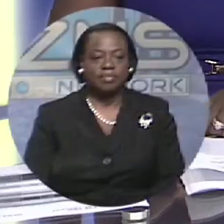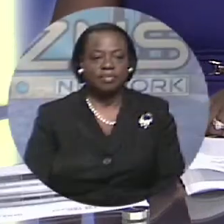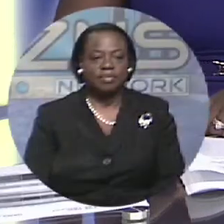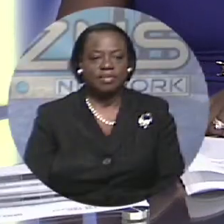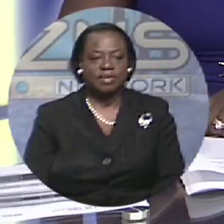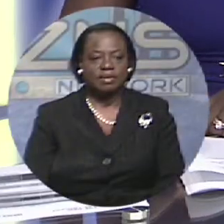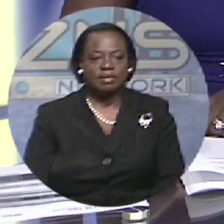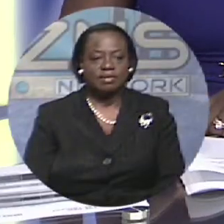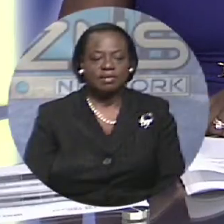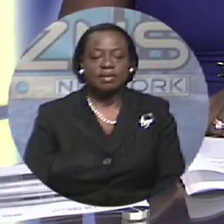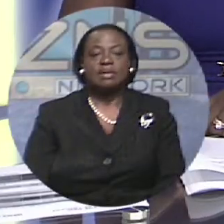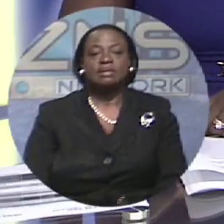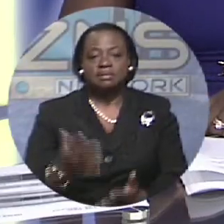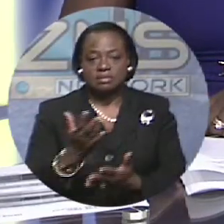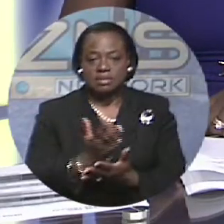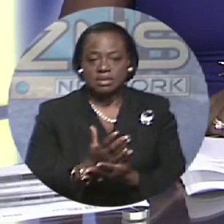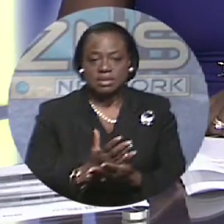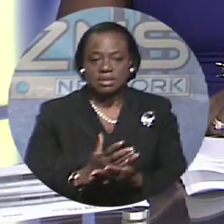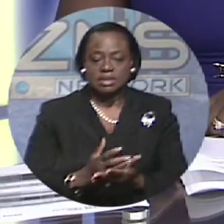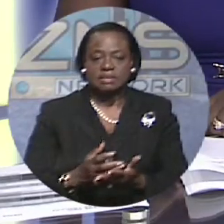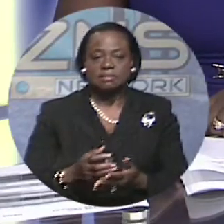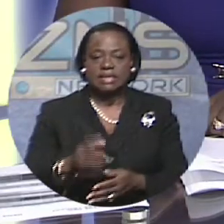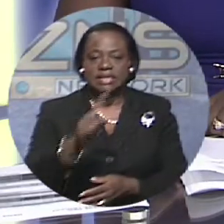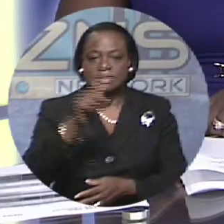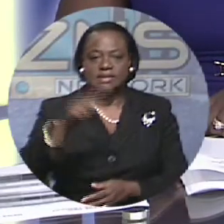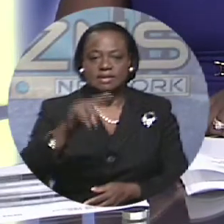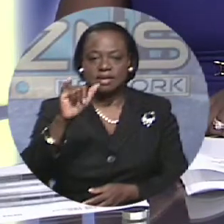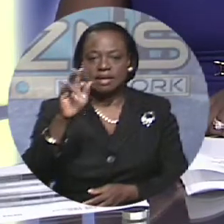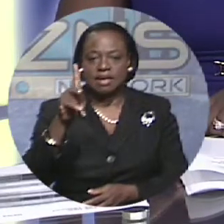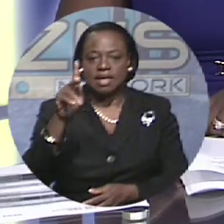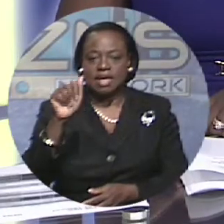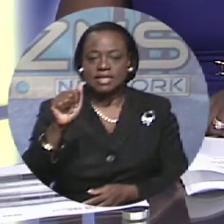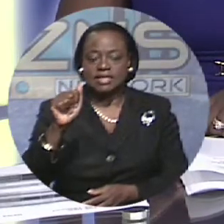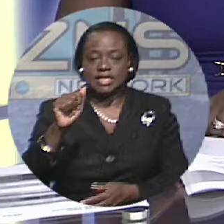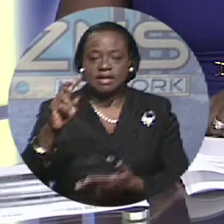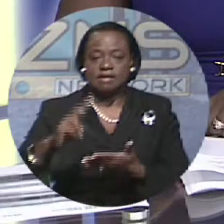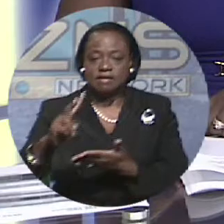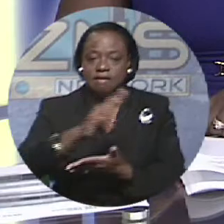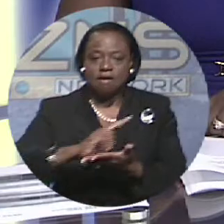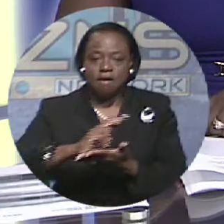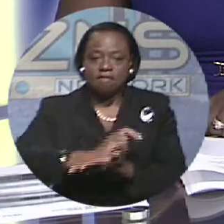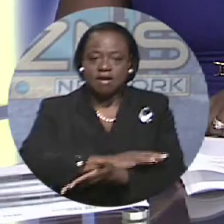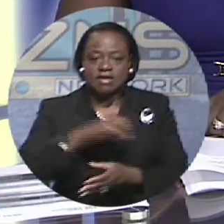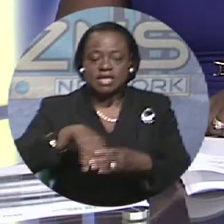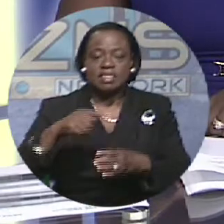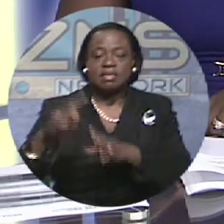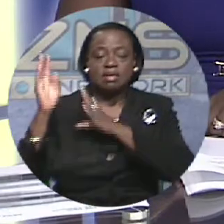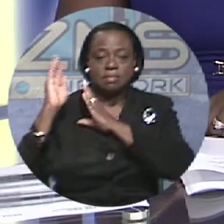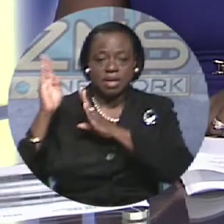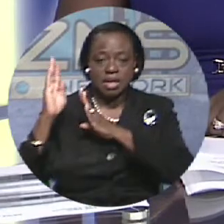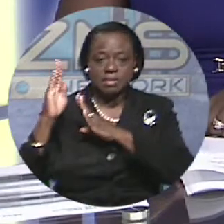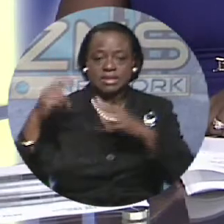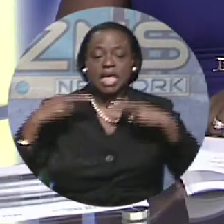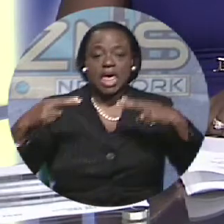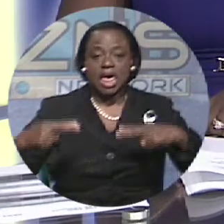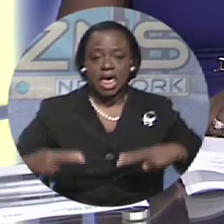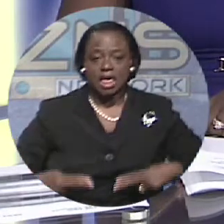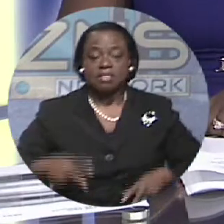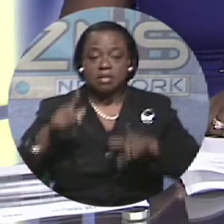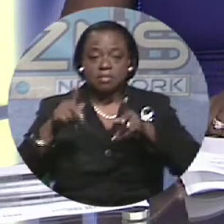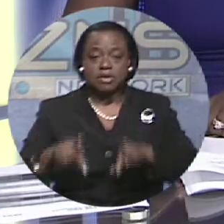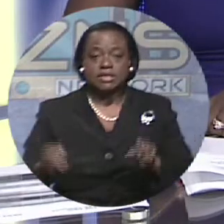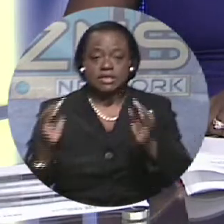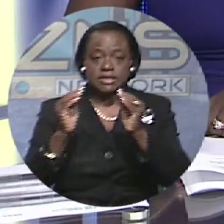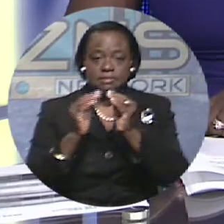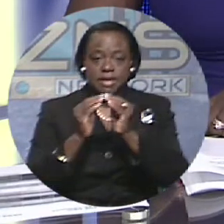With several key cases of the Zika virus recorded in the Bahamas, health and tourism officials met today at the Hilton Resort to take a look at